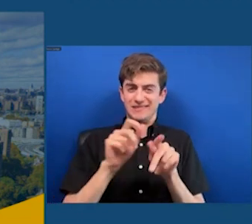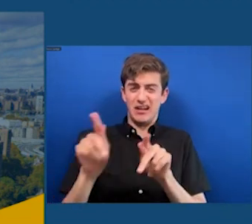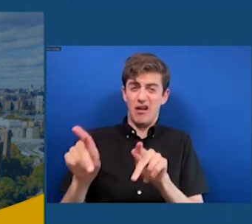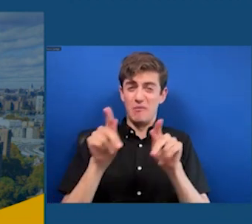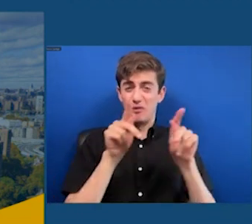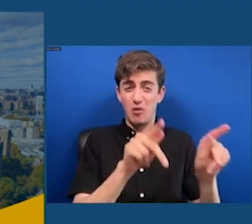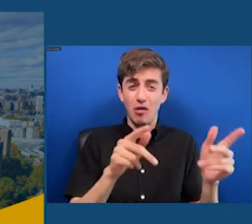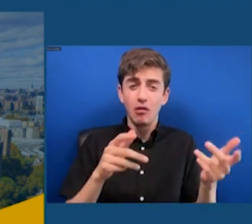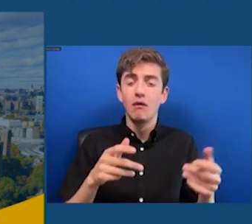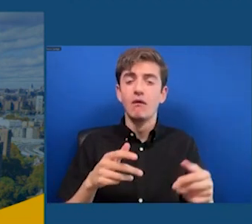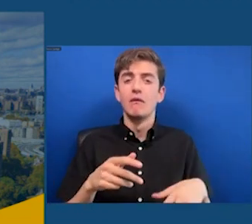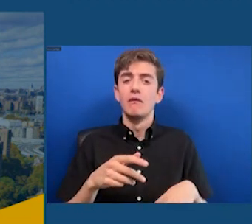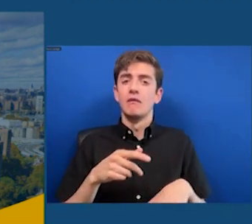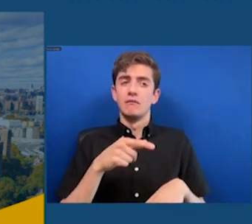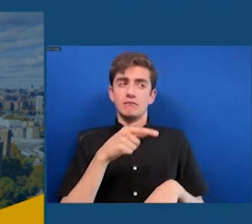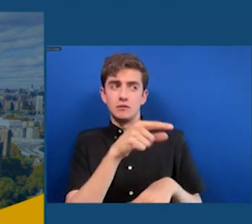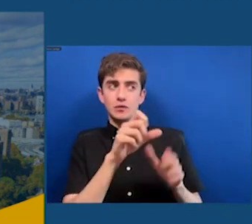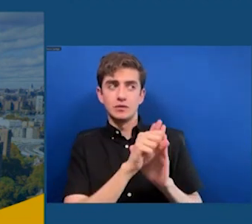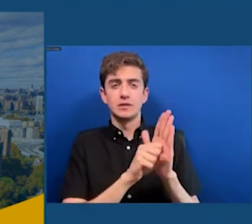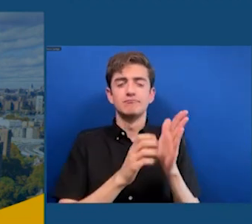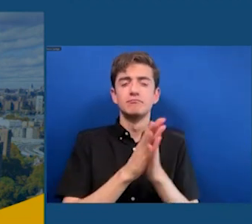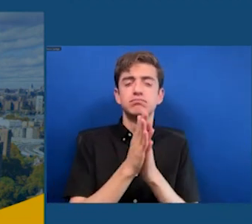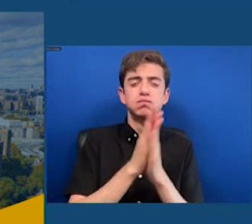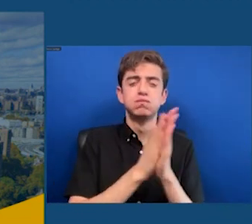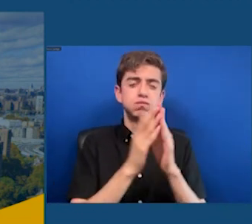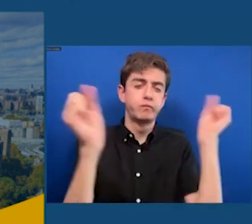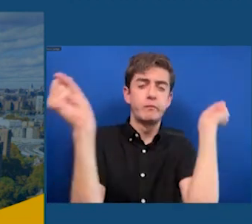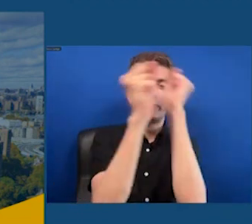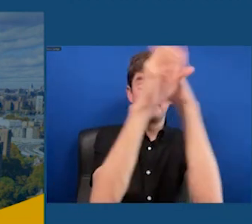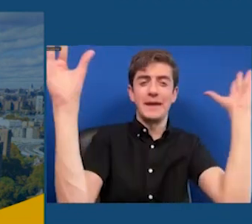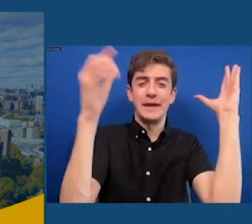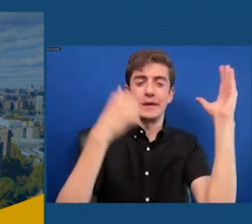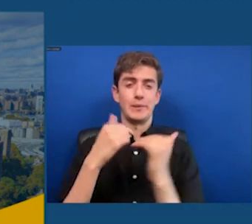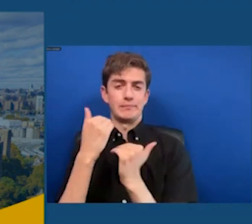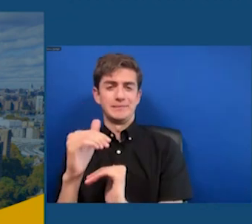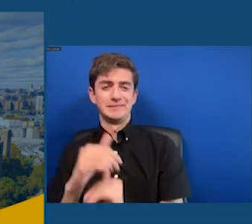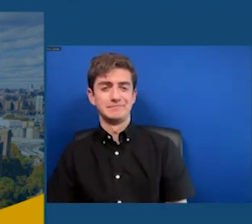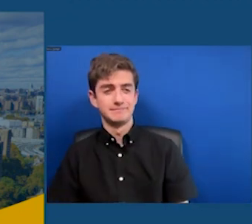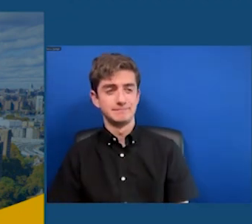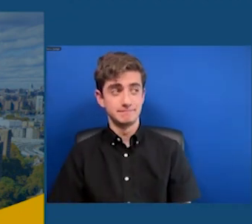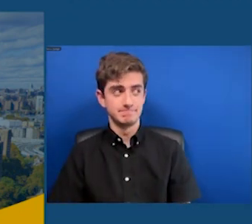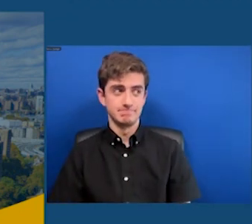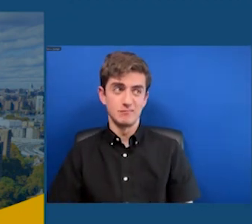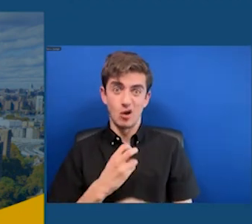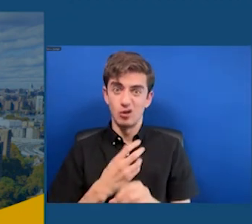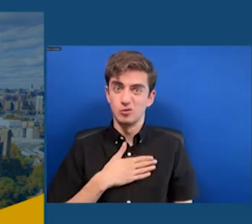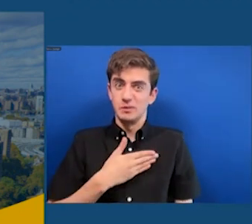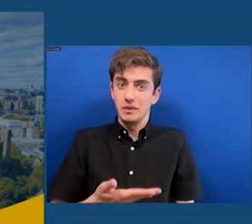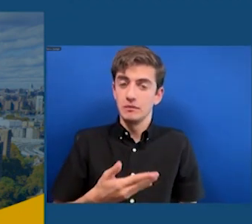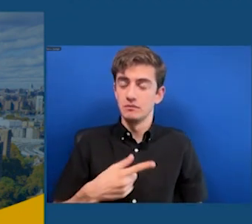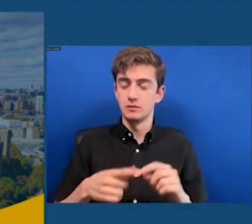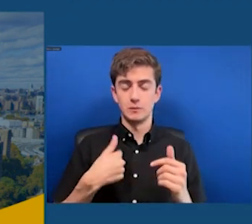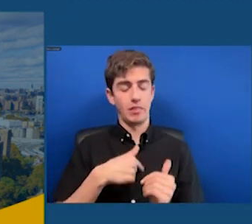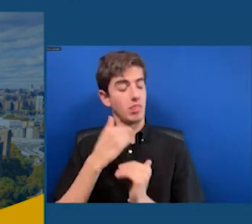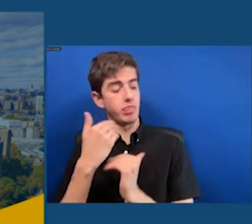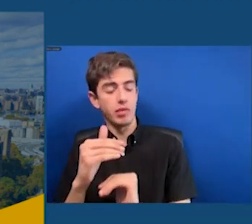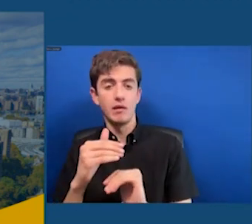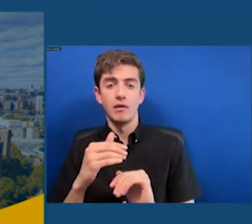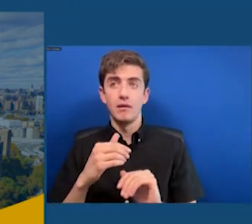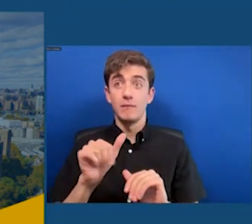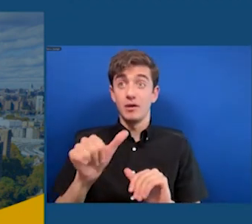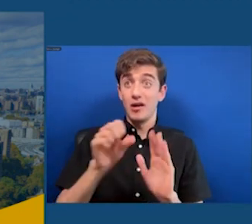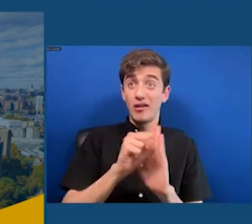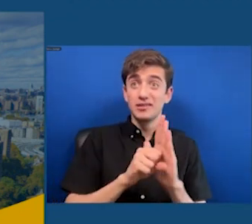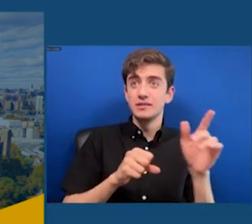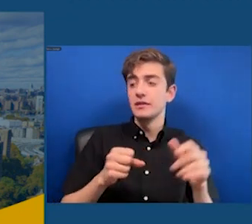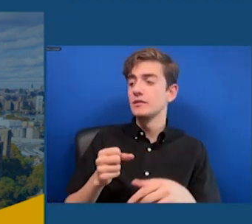had ambition that dwarfed ours. And that's hard to say. But they were able to attract New Yorkers looking for